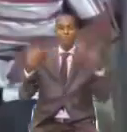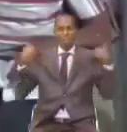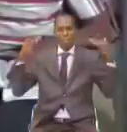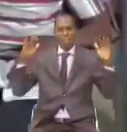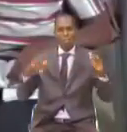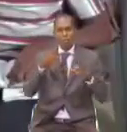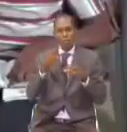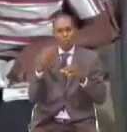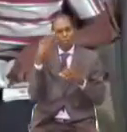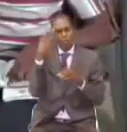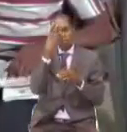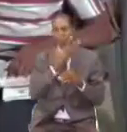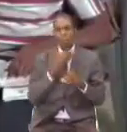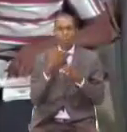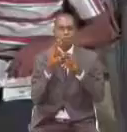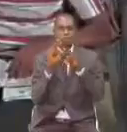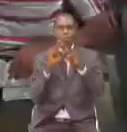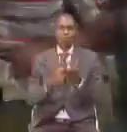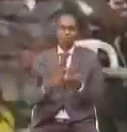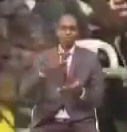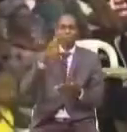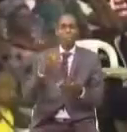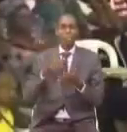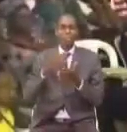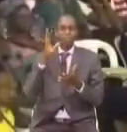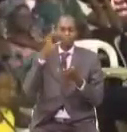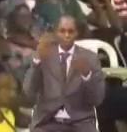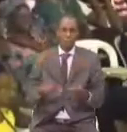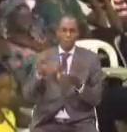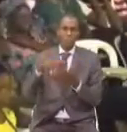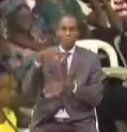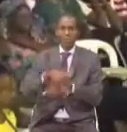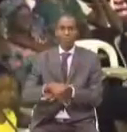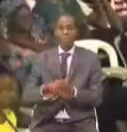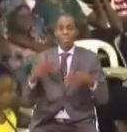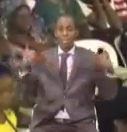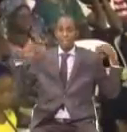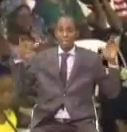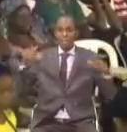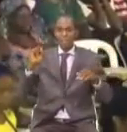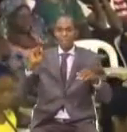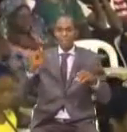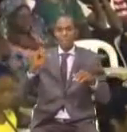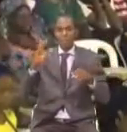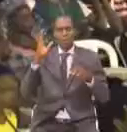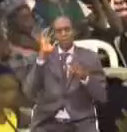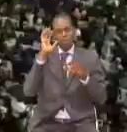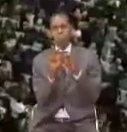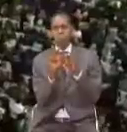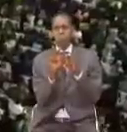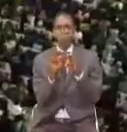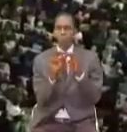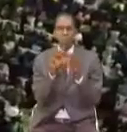look glorified. It will happen tonight. Glorified. Angels will look at you and they say, that